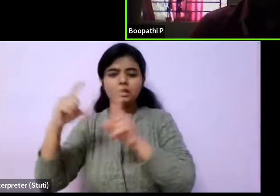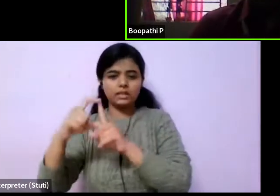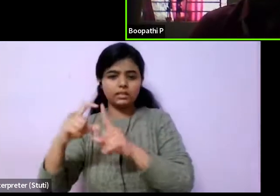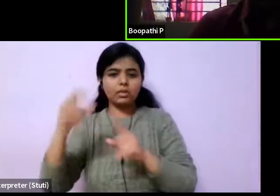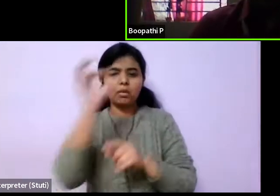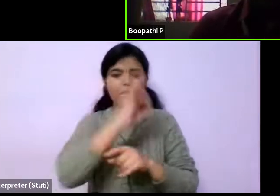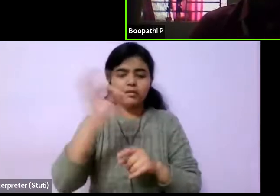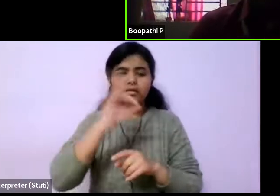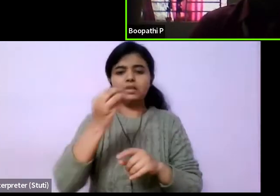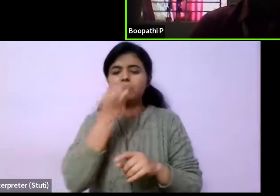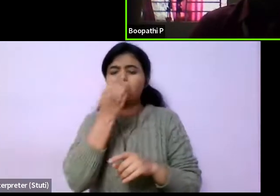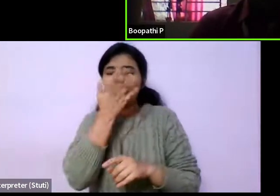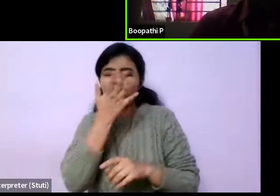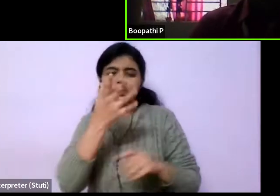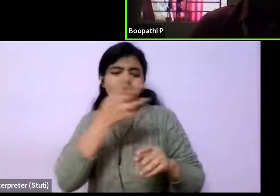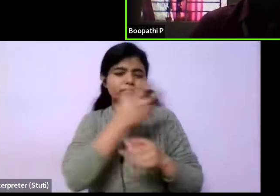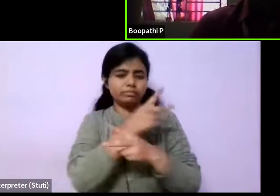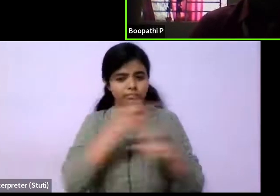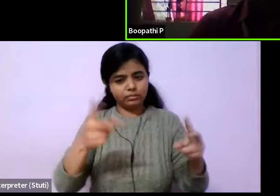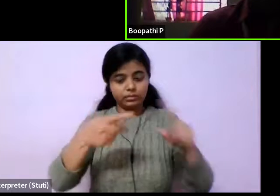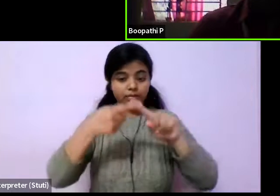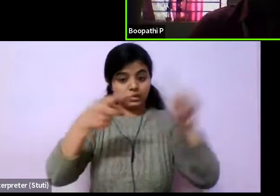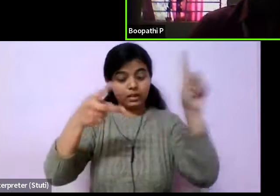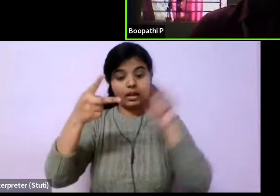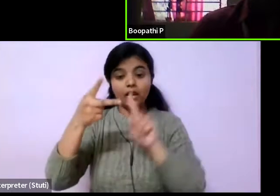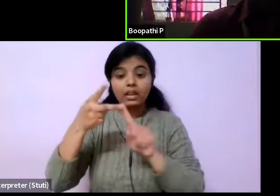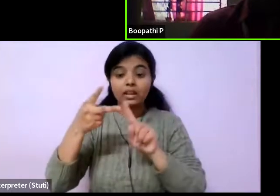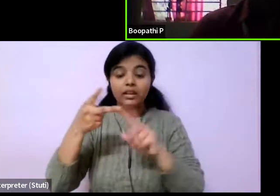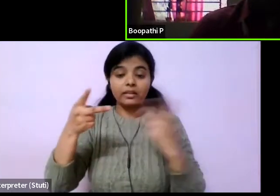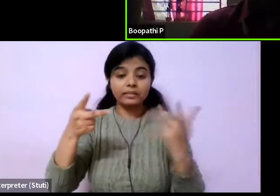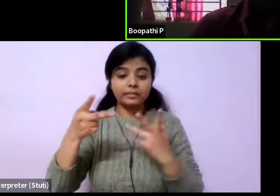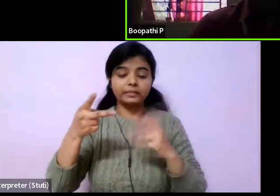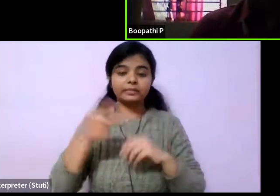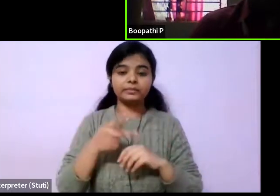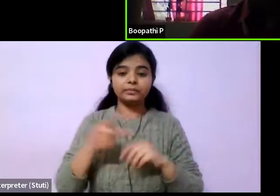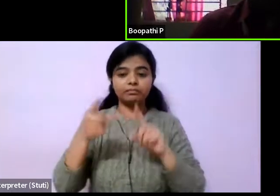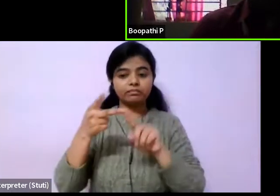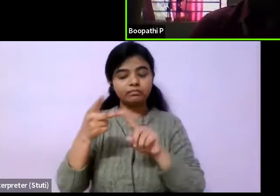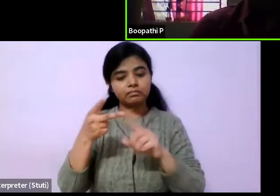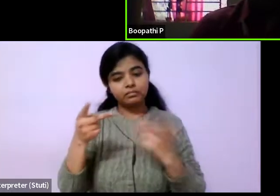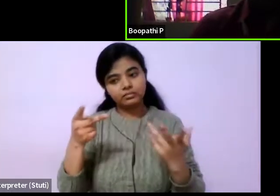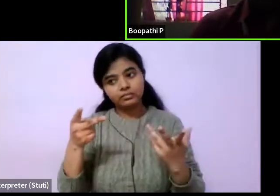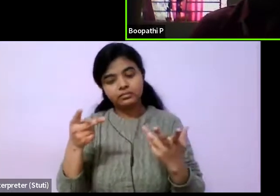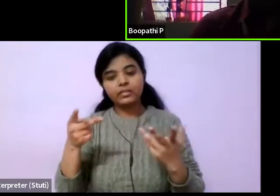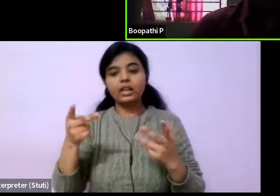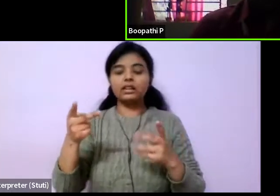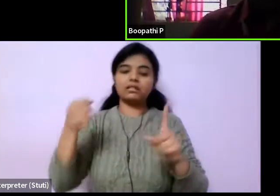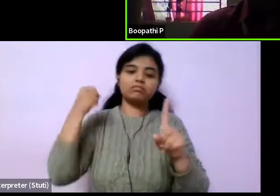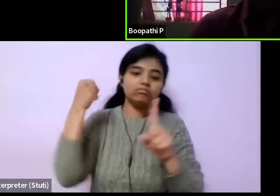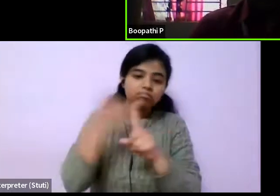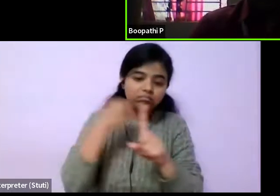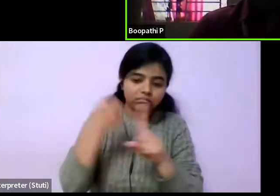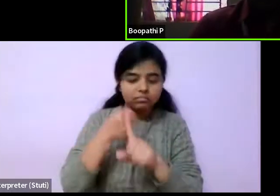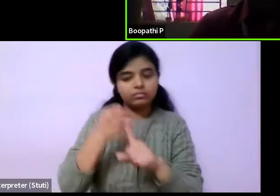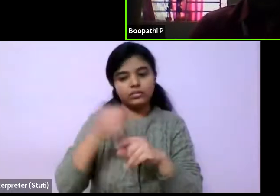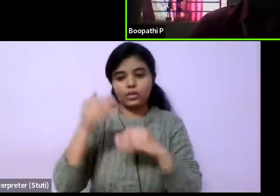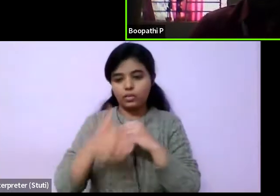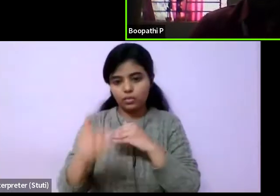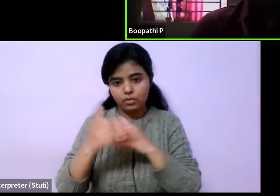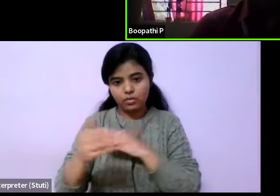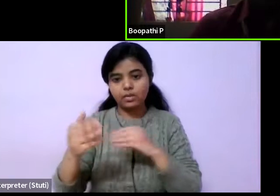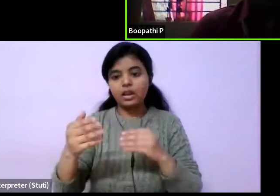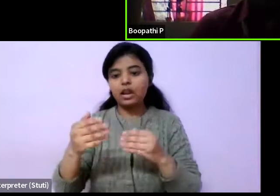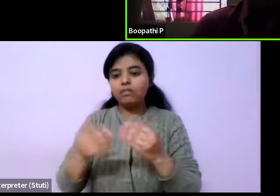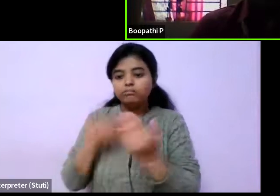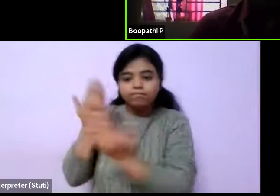things. Second important thing is they are also, like doing advocacy in terms of filing